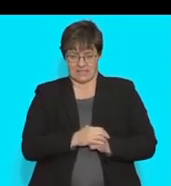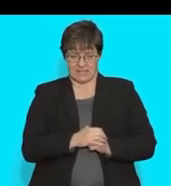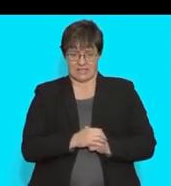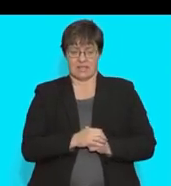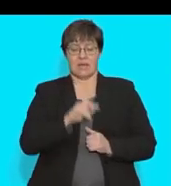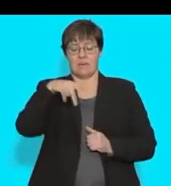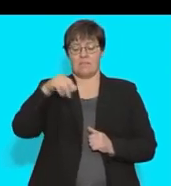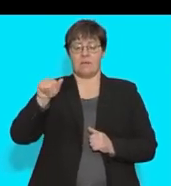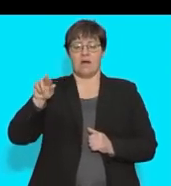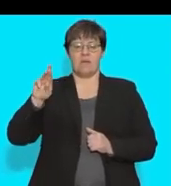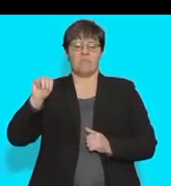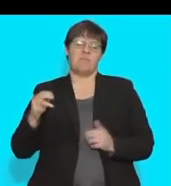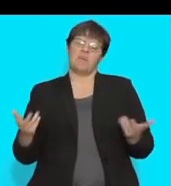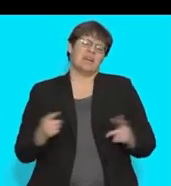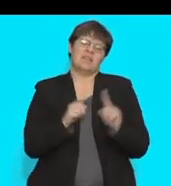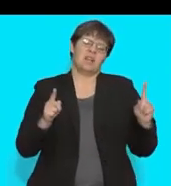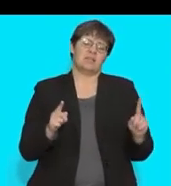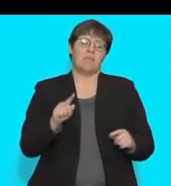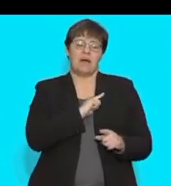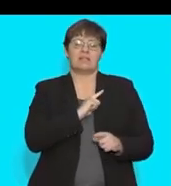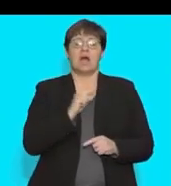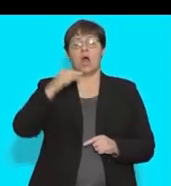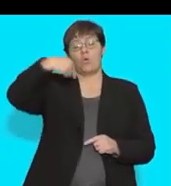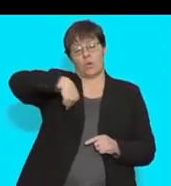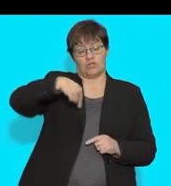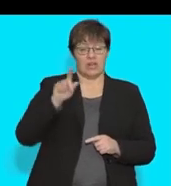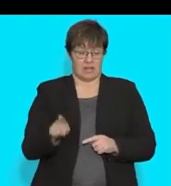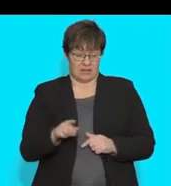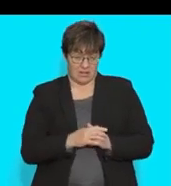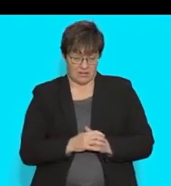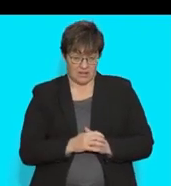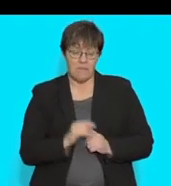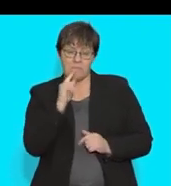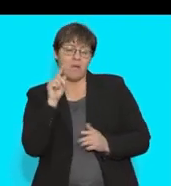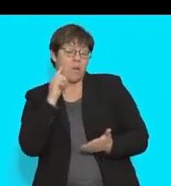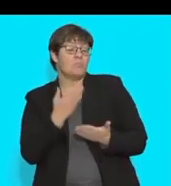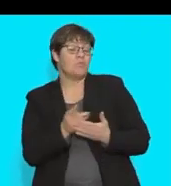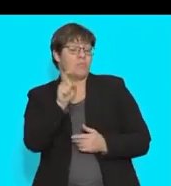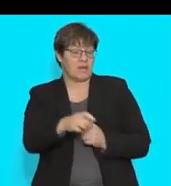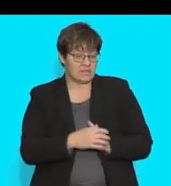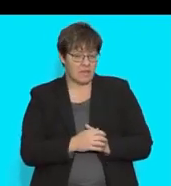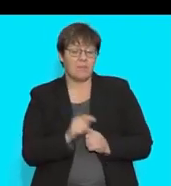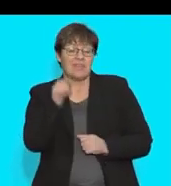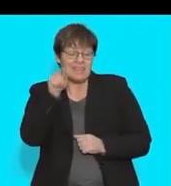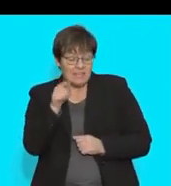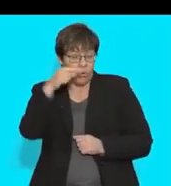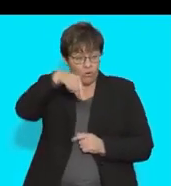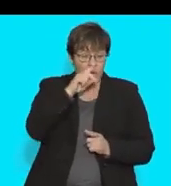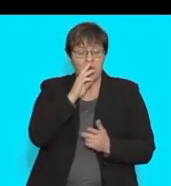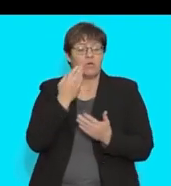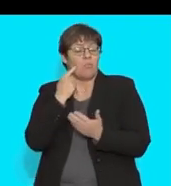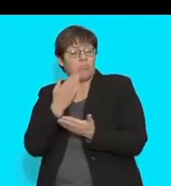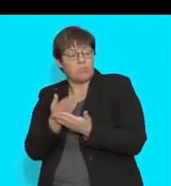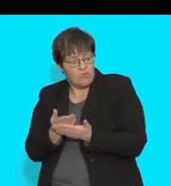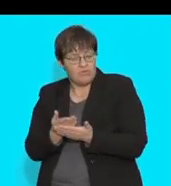a not really parallelogram, a quadrilateral, which we need to prove that it is a parallelogram. To show